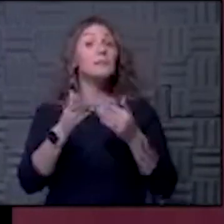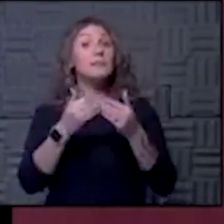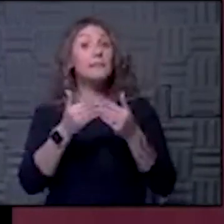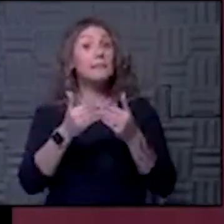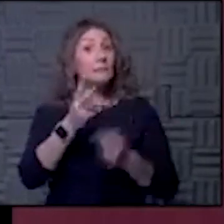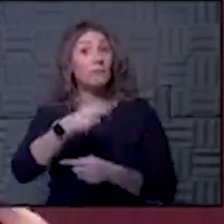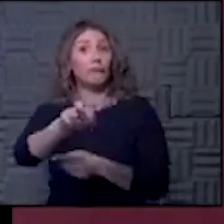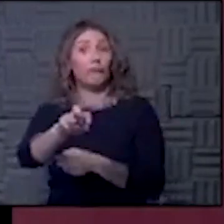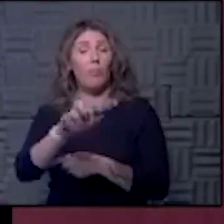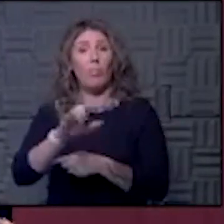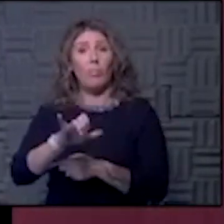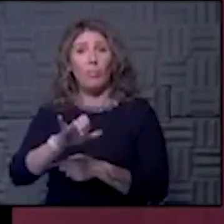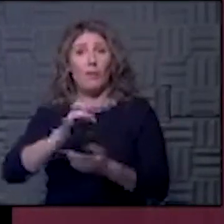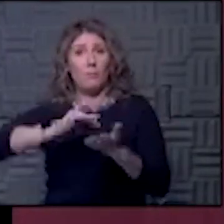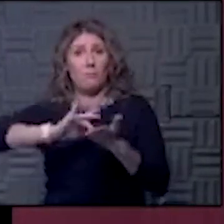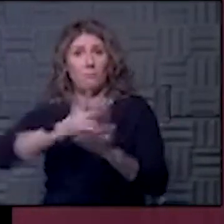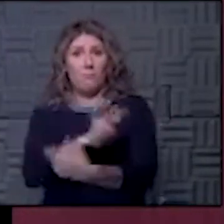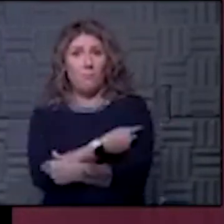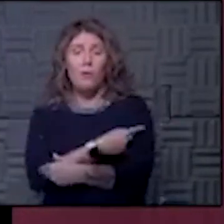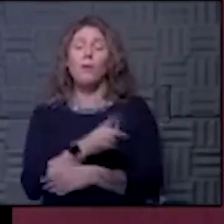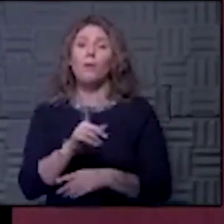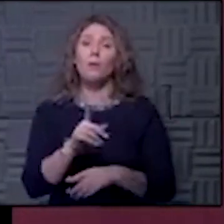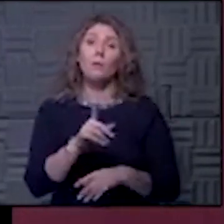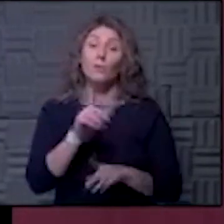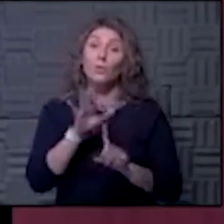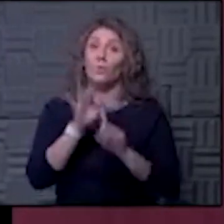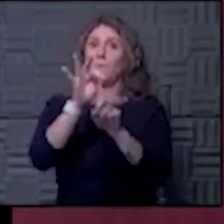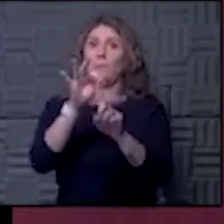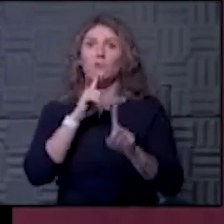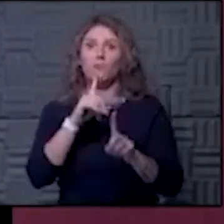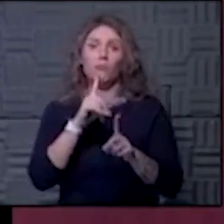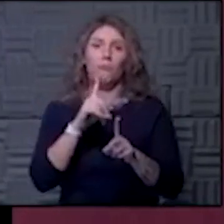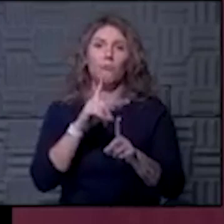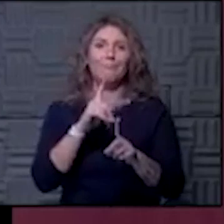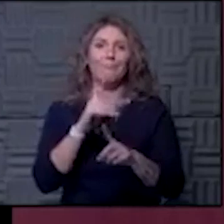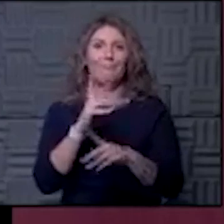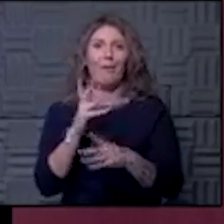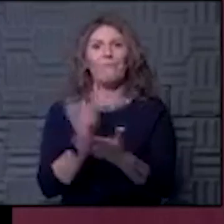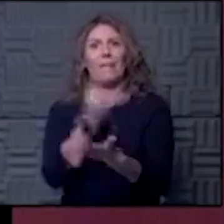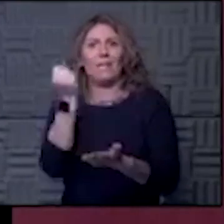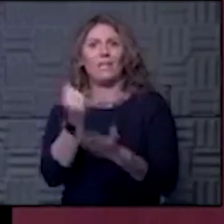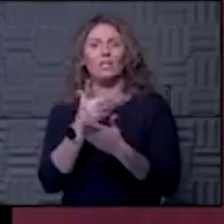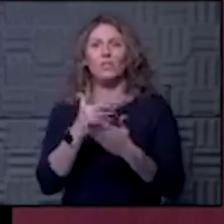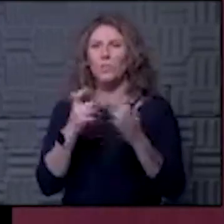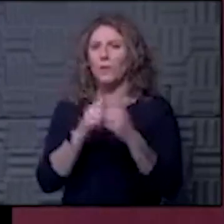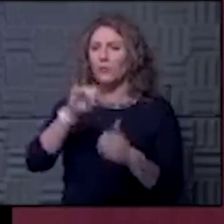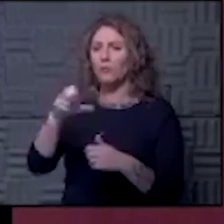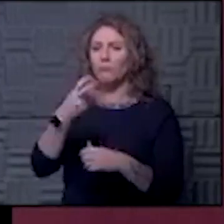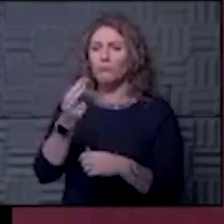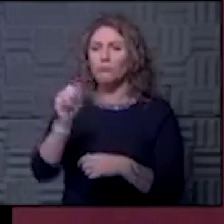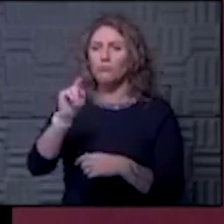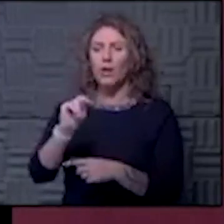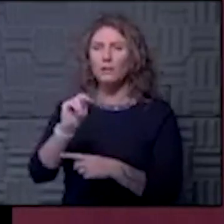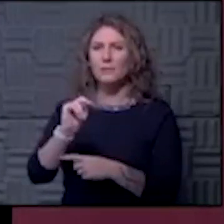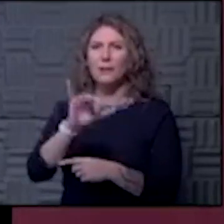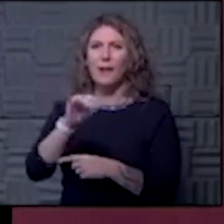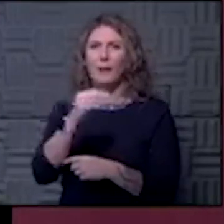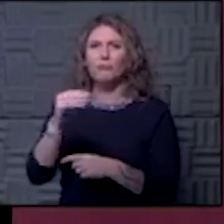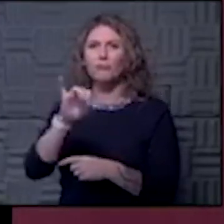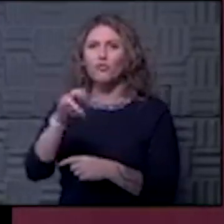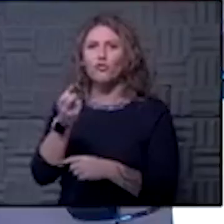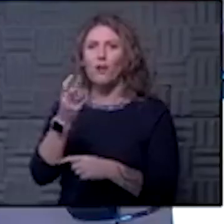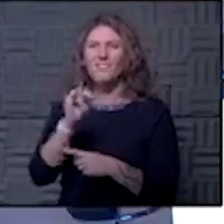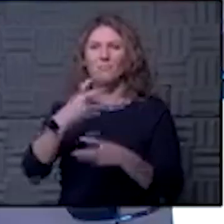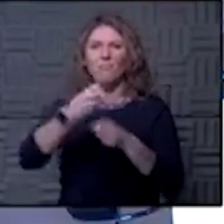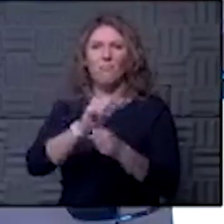transport that drug. So that'll, I think, be a really special advantage. Johnson & Johnson the same way. I've not heard about the J&J drug recently. Have you? Not